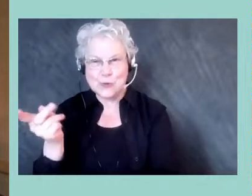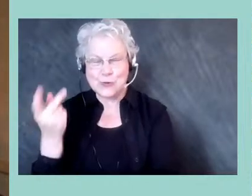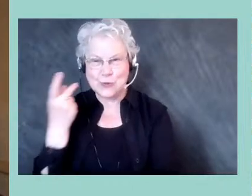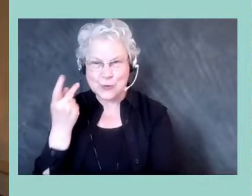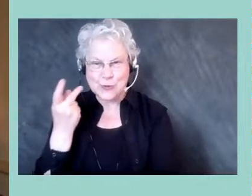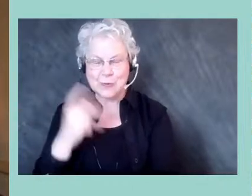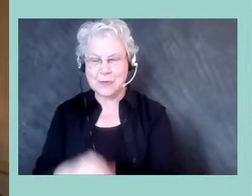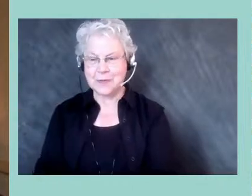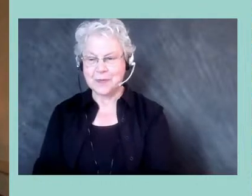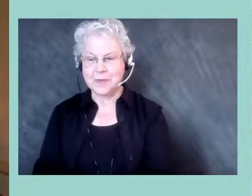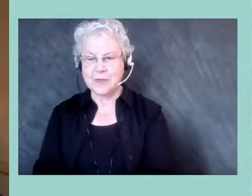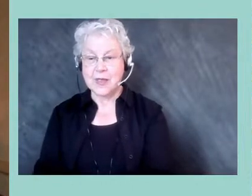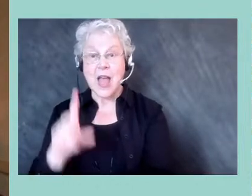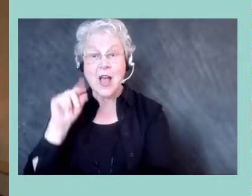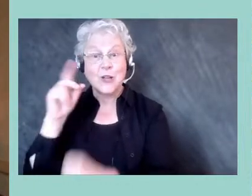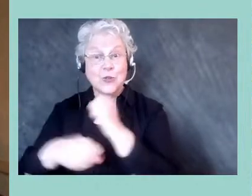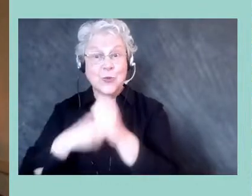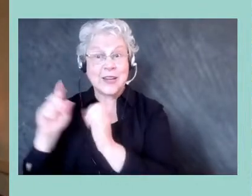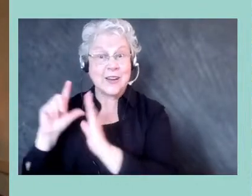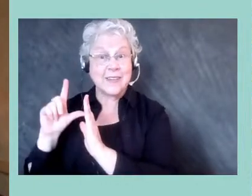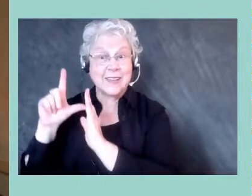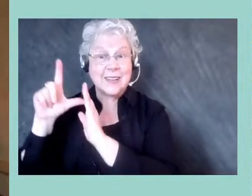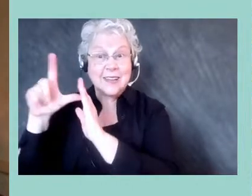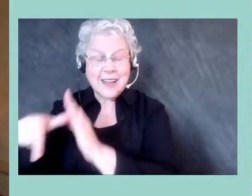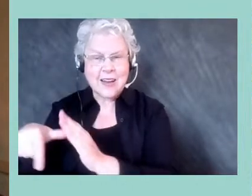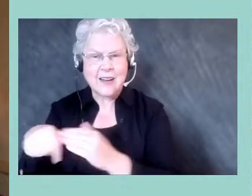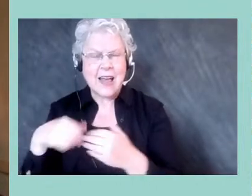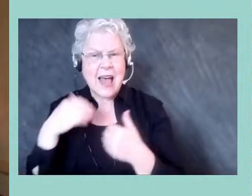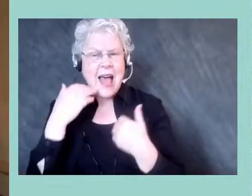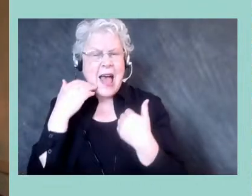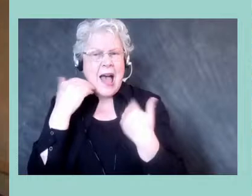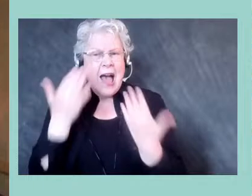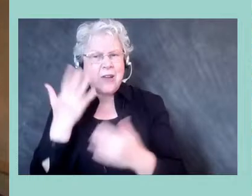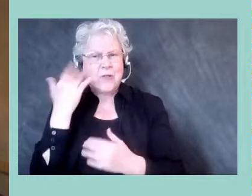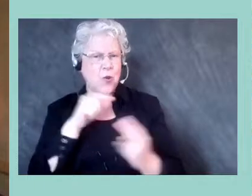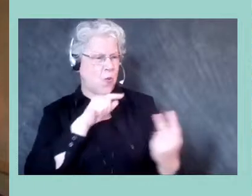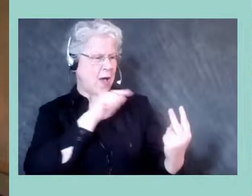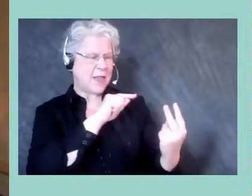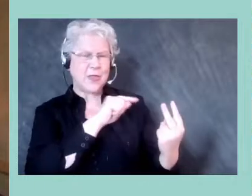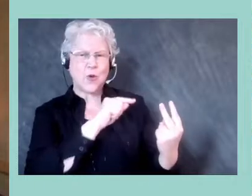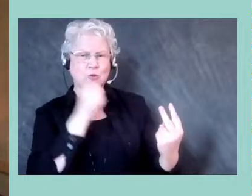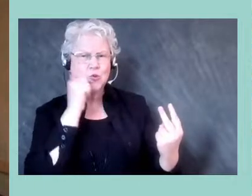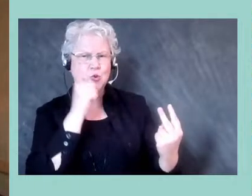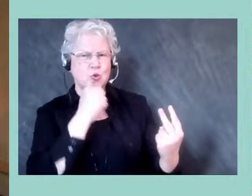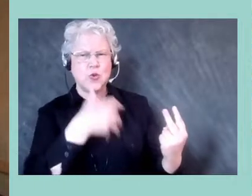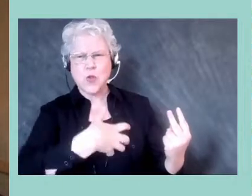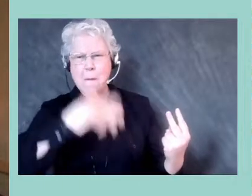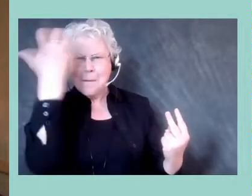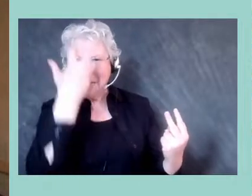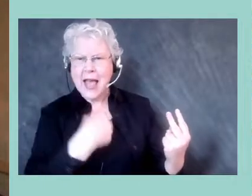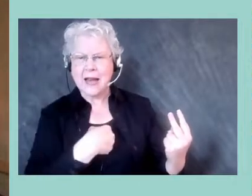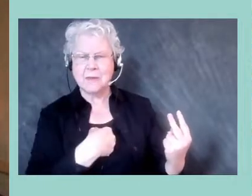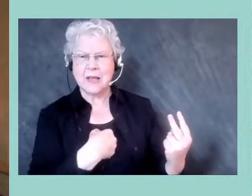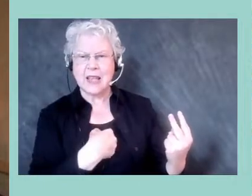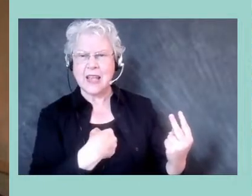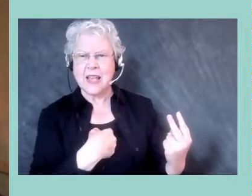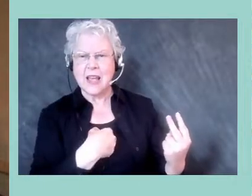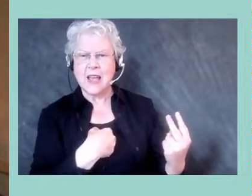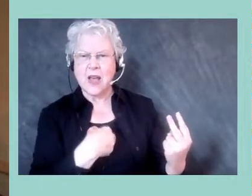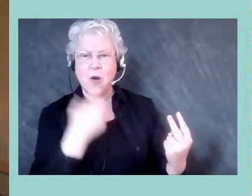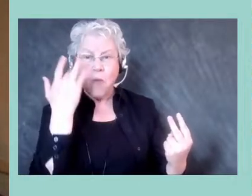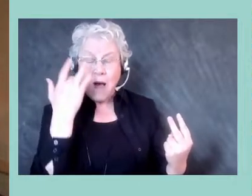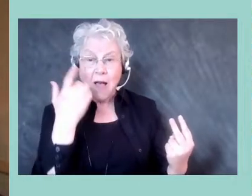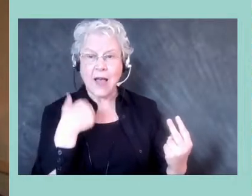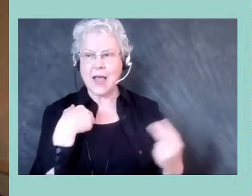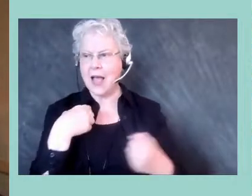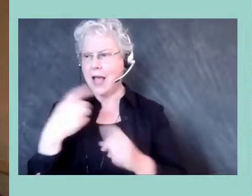separately. Over 20 years later, I still don't know what it was that made those girls so mad